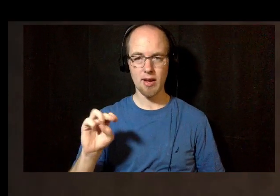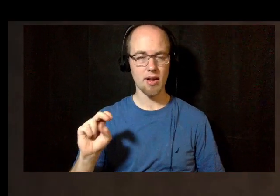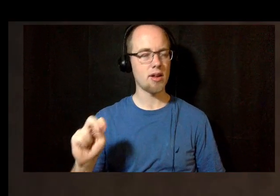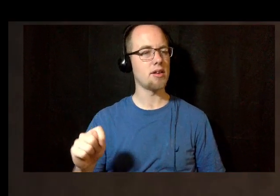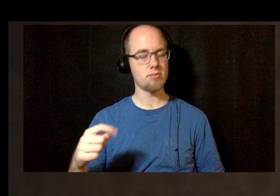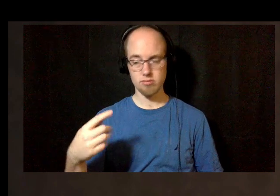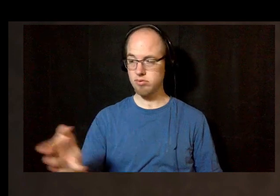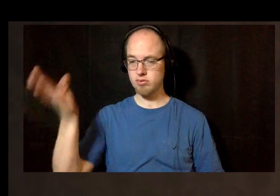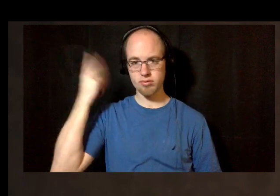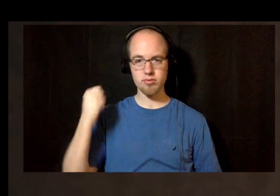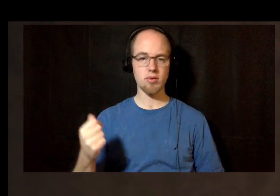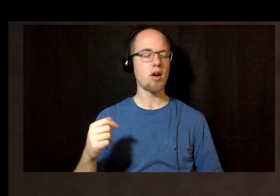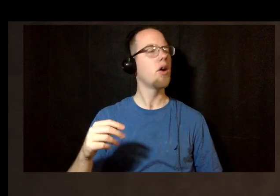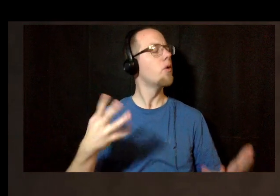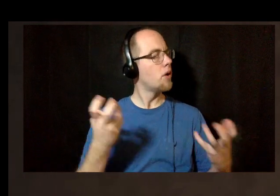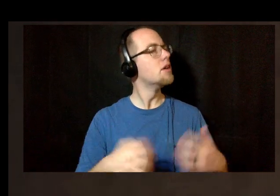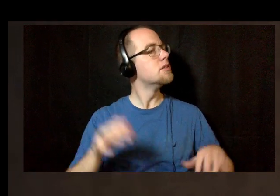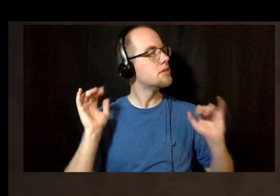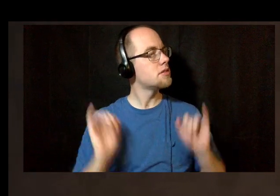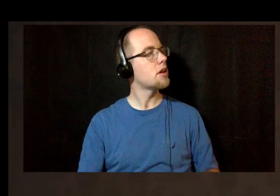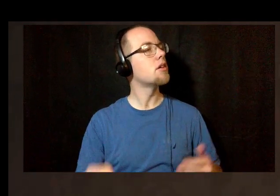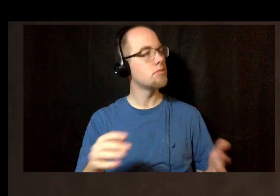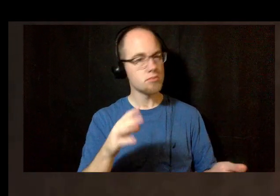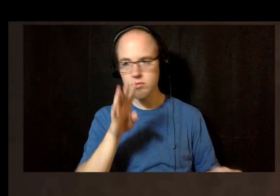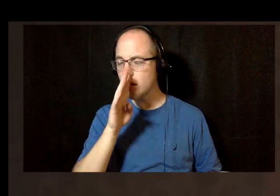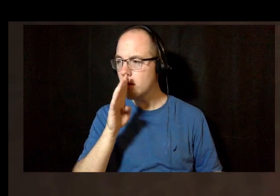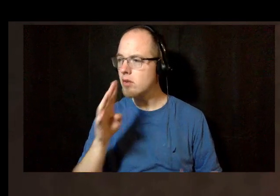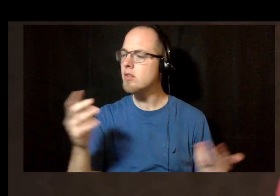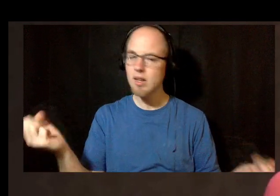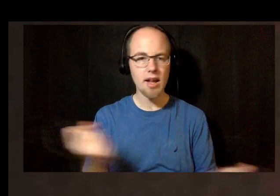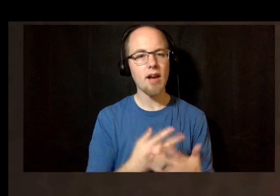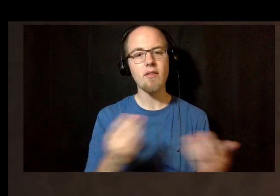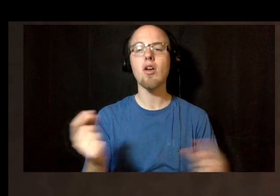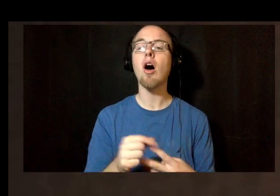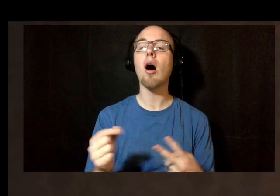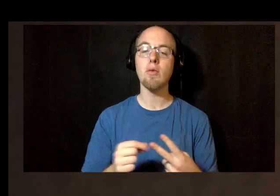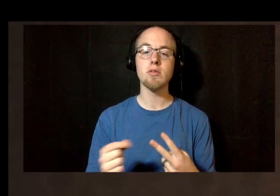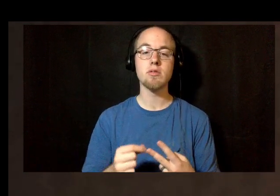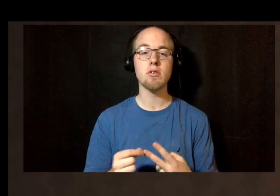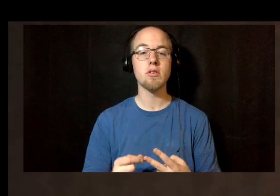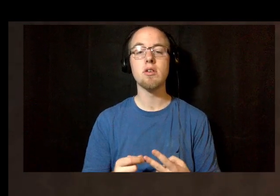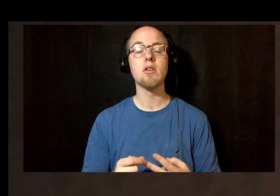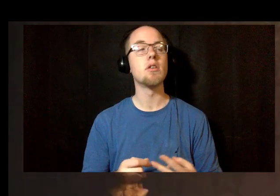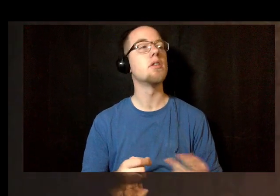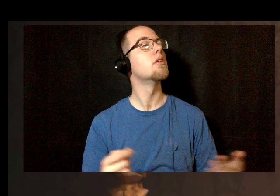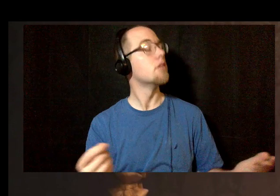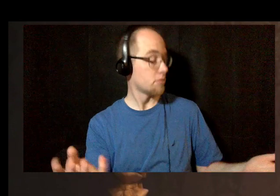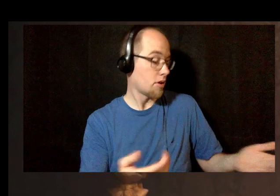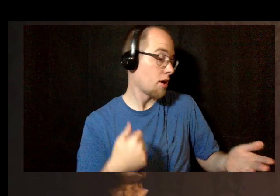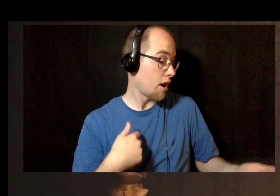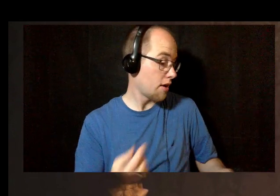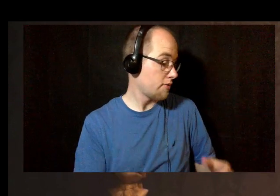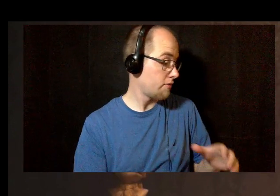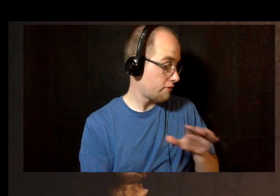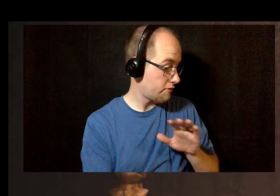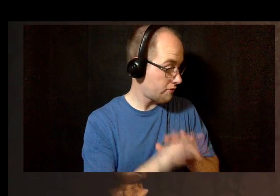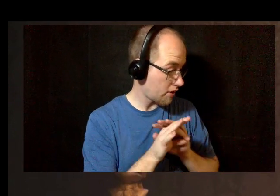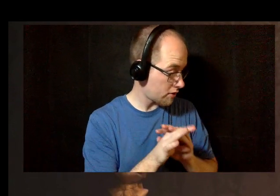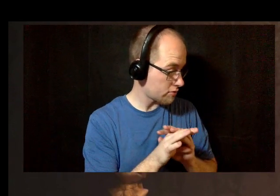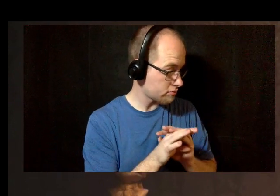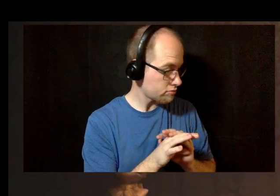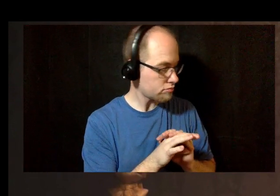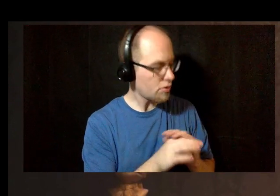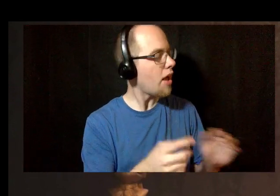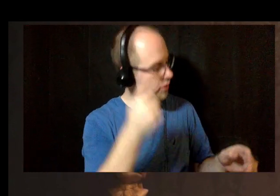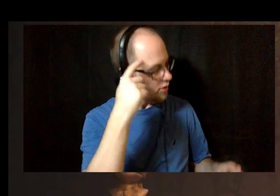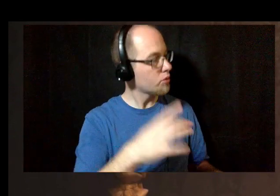know? But he made it clear that everything's optional, I guess. You know, here's the thing I've discovered. I think it's pretty nifty, but you can find your own way through